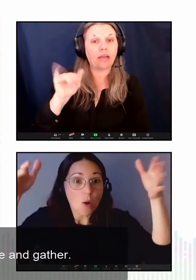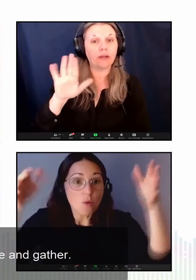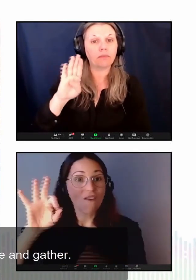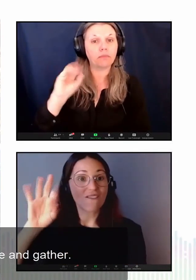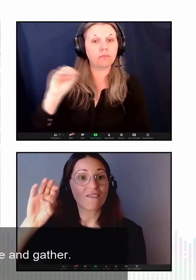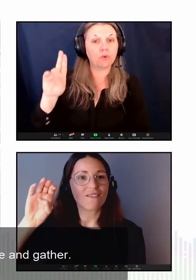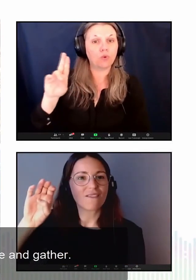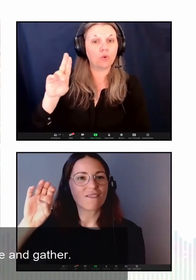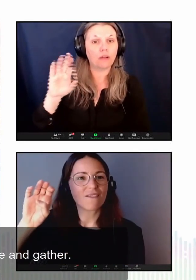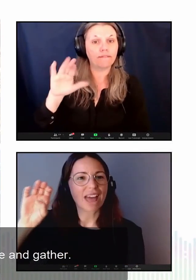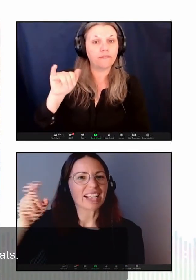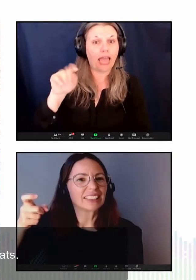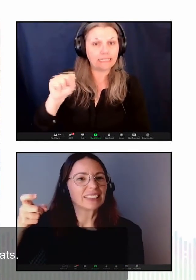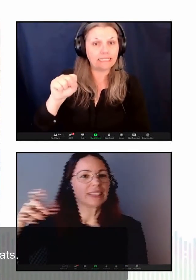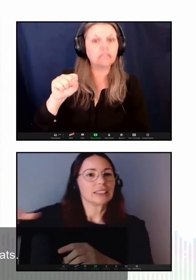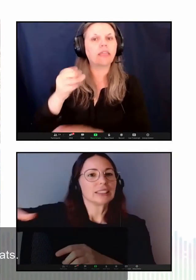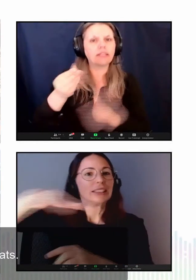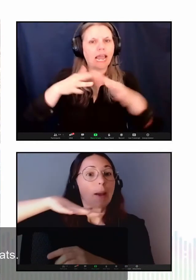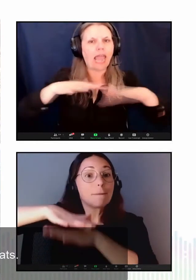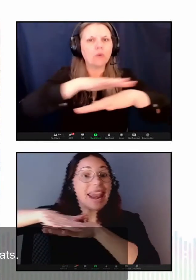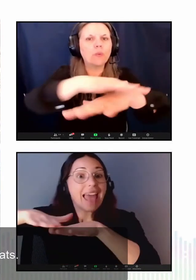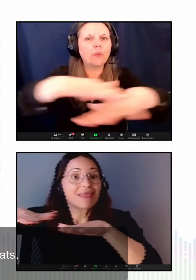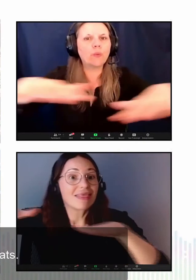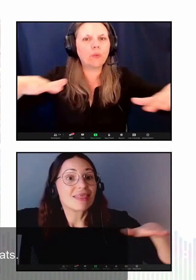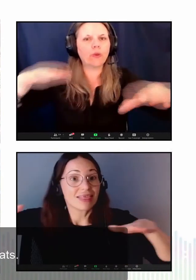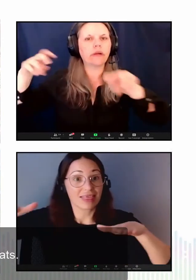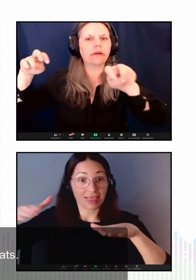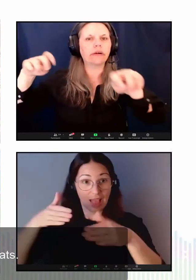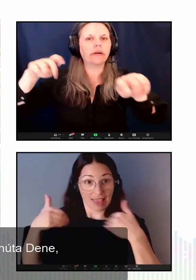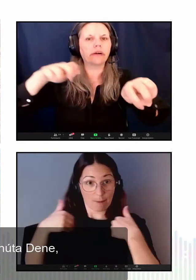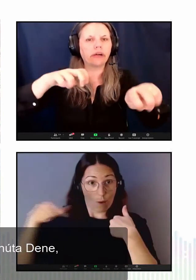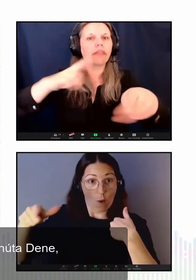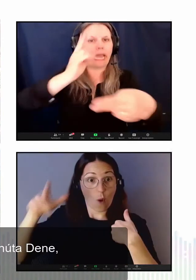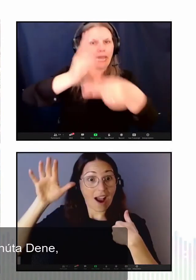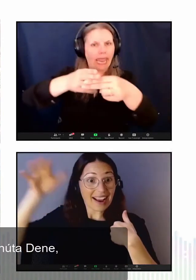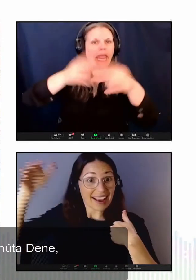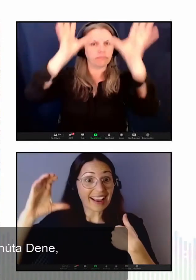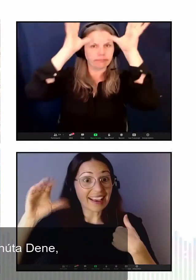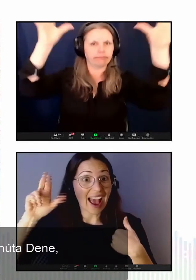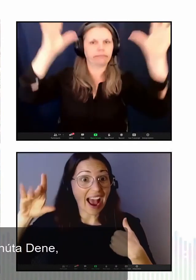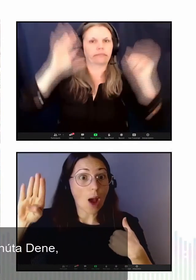the caribou graze and gather. That's why they call it Caribou Flats. And